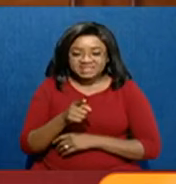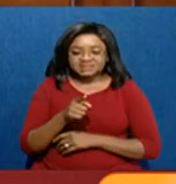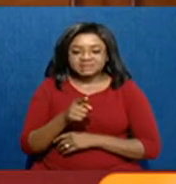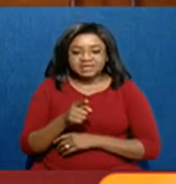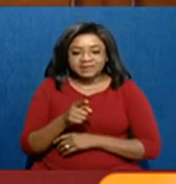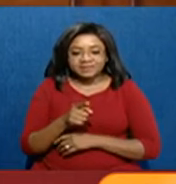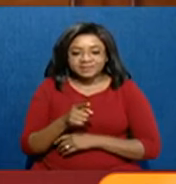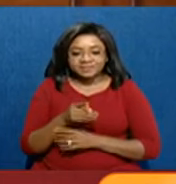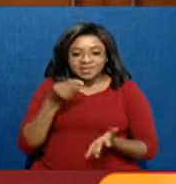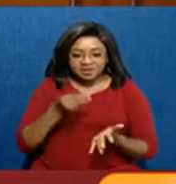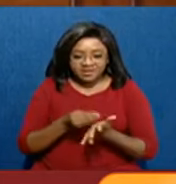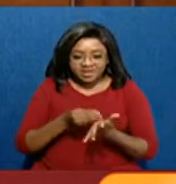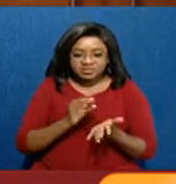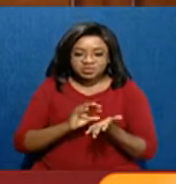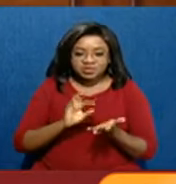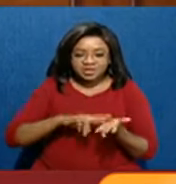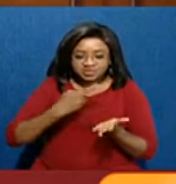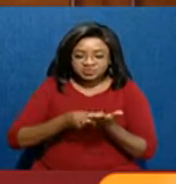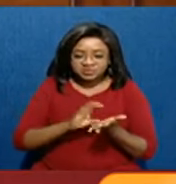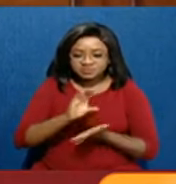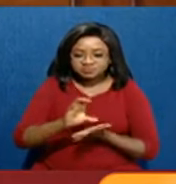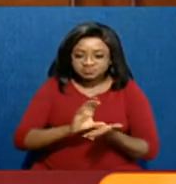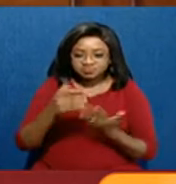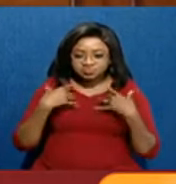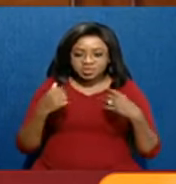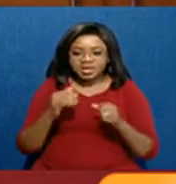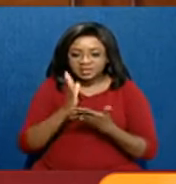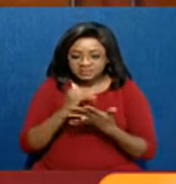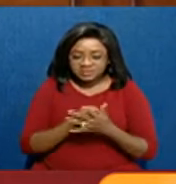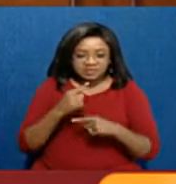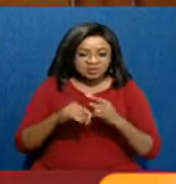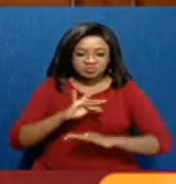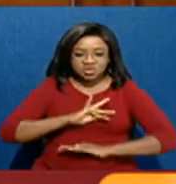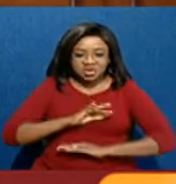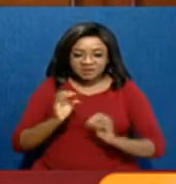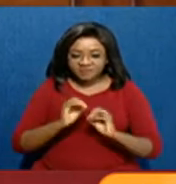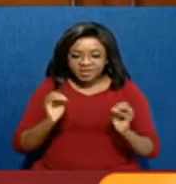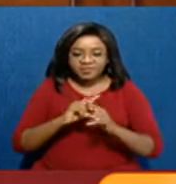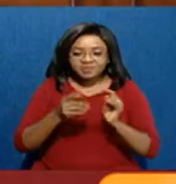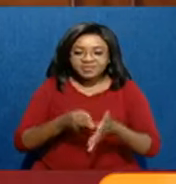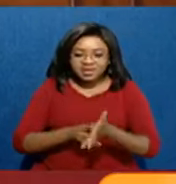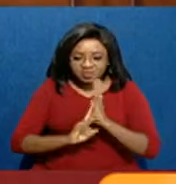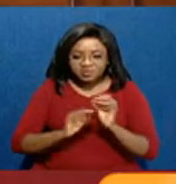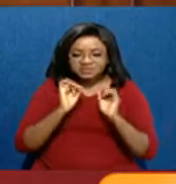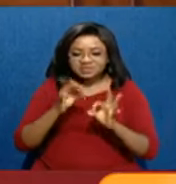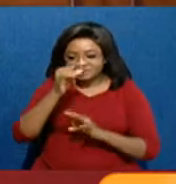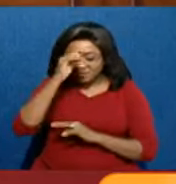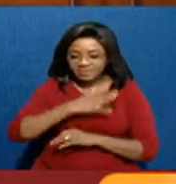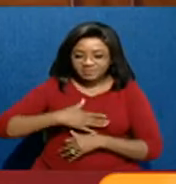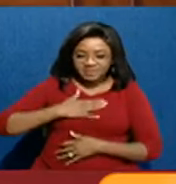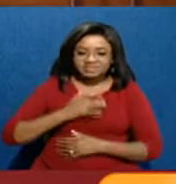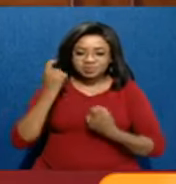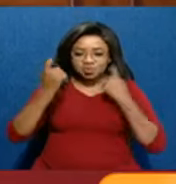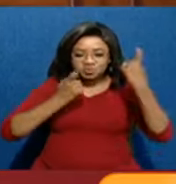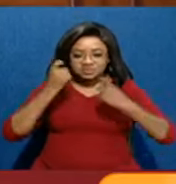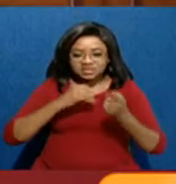the financial resources allocated to the health sector so far remains inadequate, and they're asking that the government considers